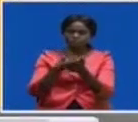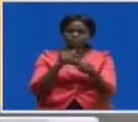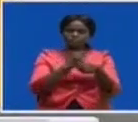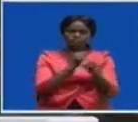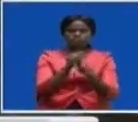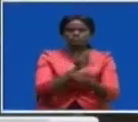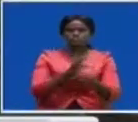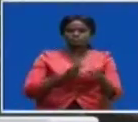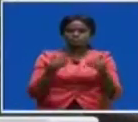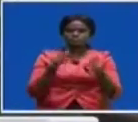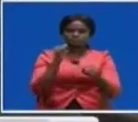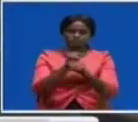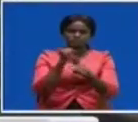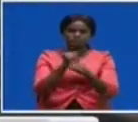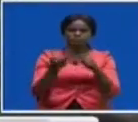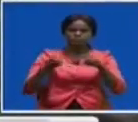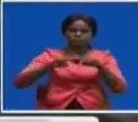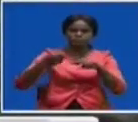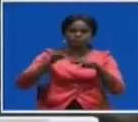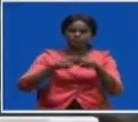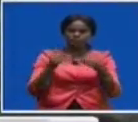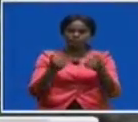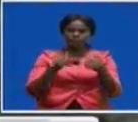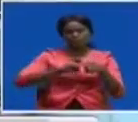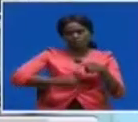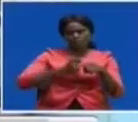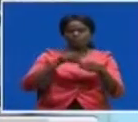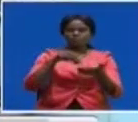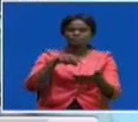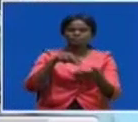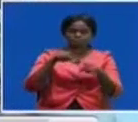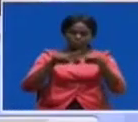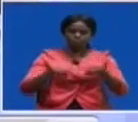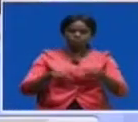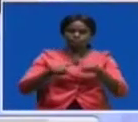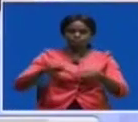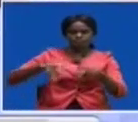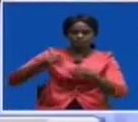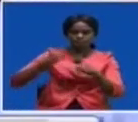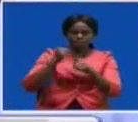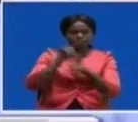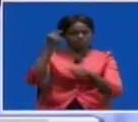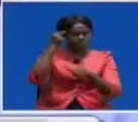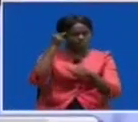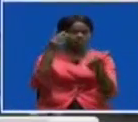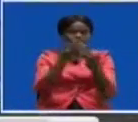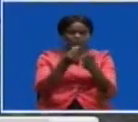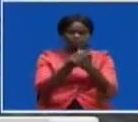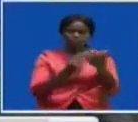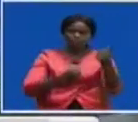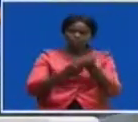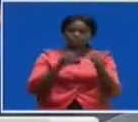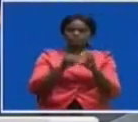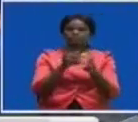is now working at increasing its capacity as it is now self-sustaining. Last year, government injected some capital in the company